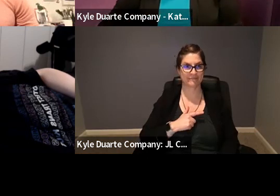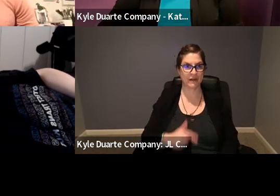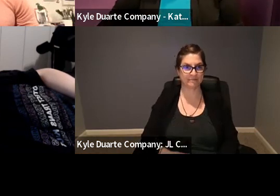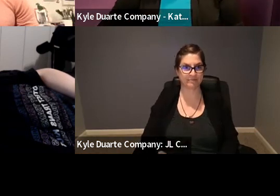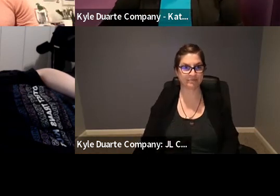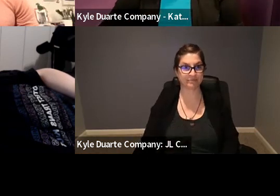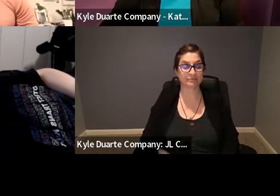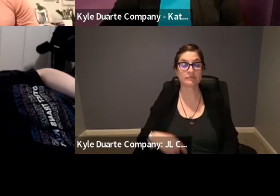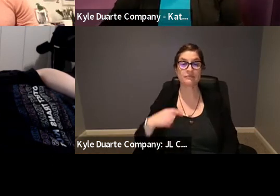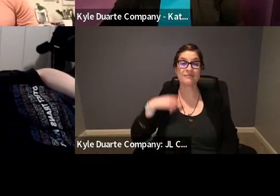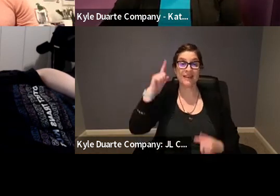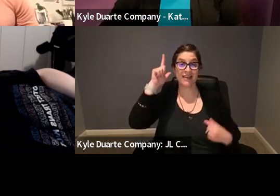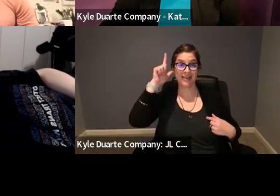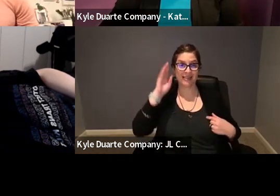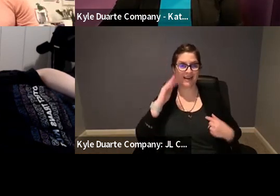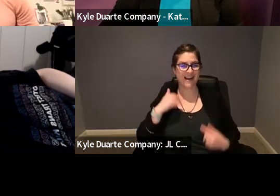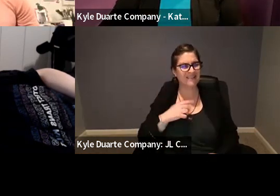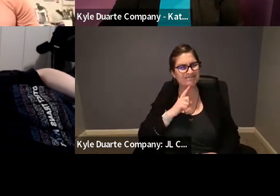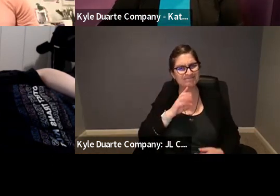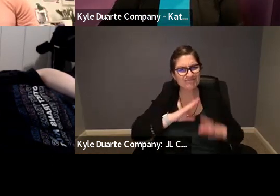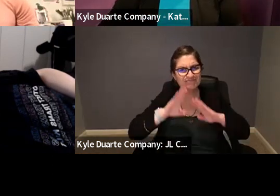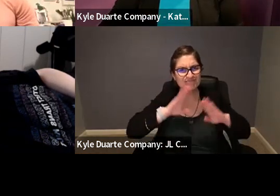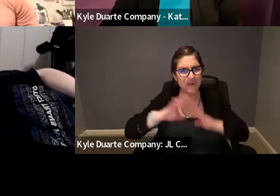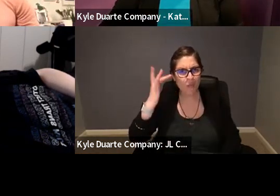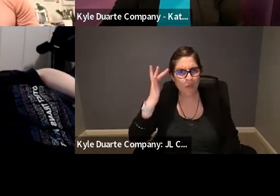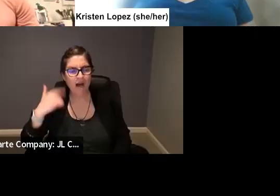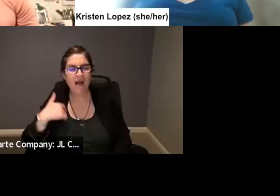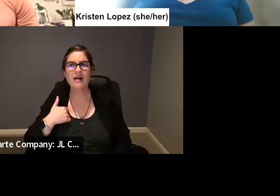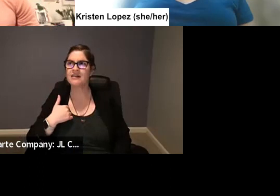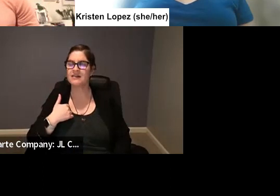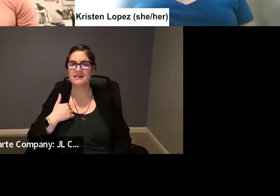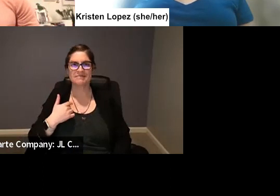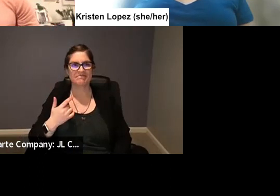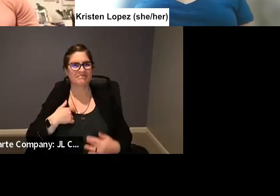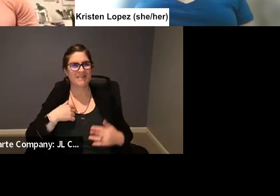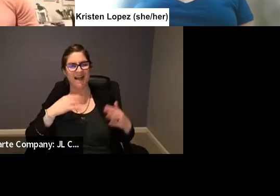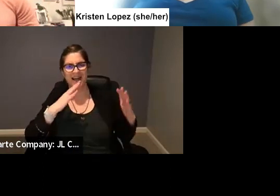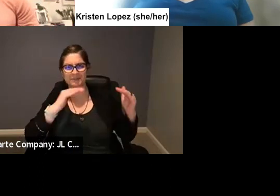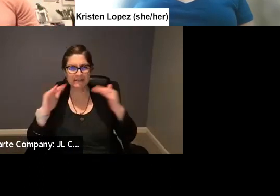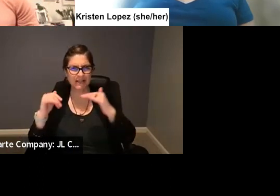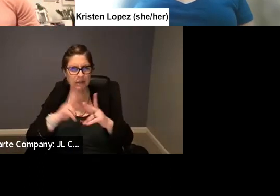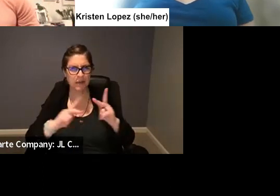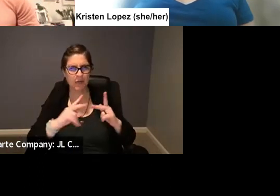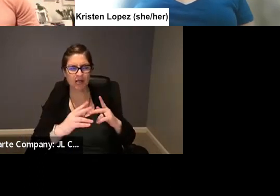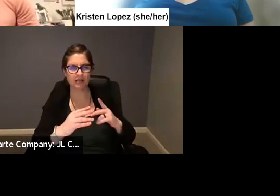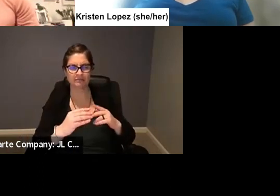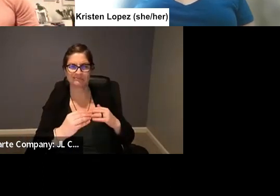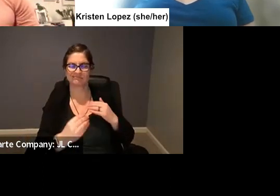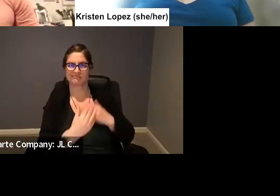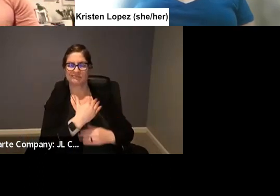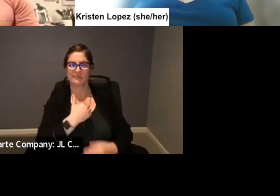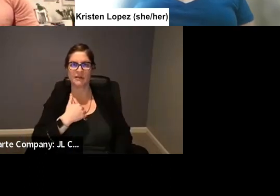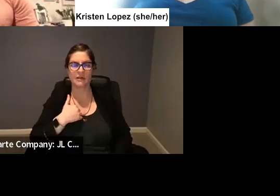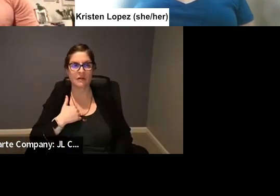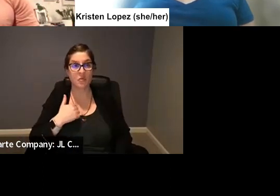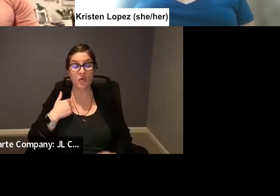This is Lydia. I'm just so frustrated, right, by the expectation of tokenism, and that even when we are allowed,